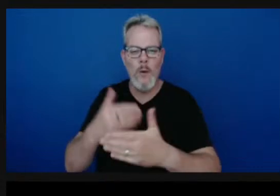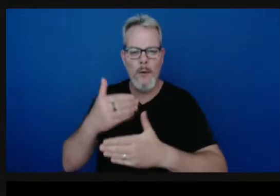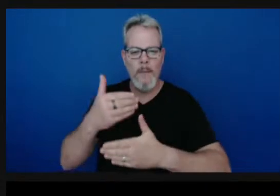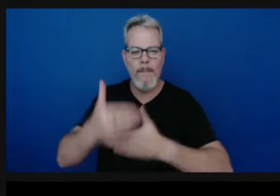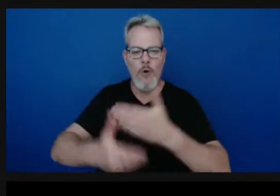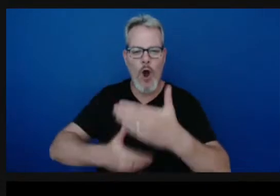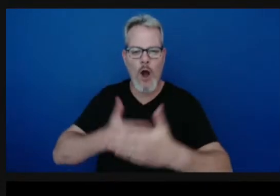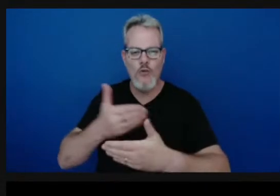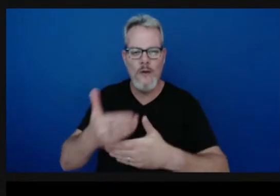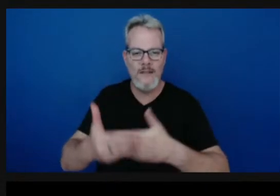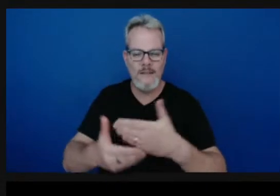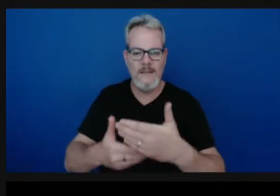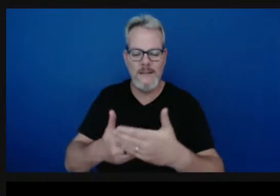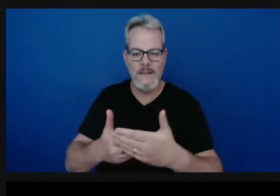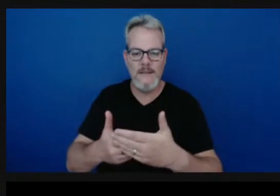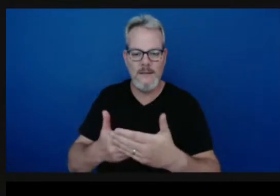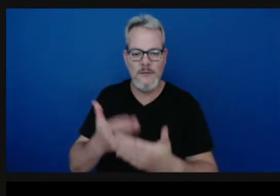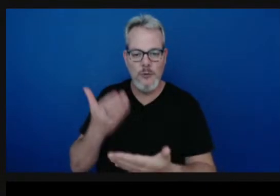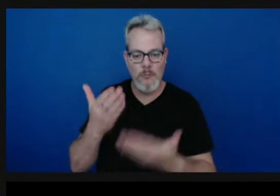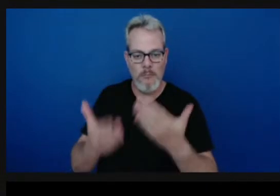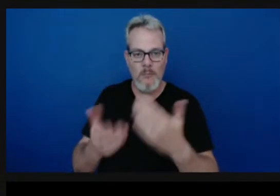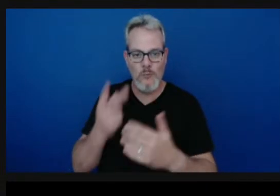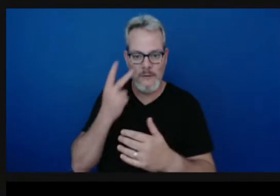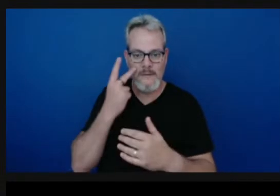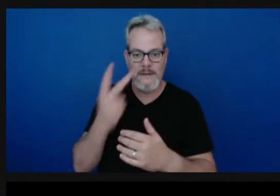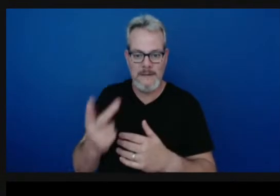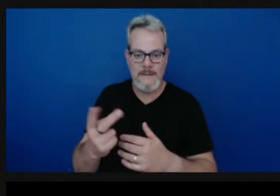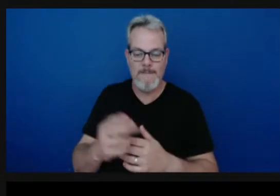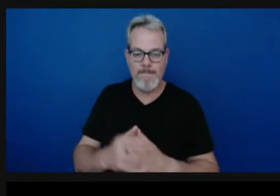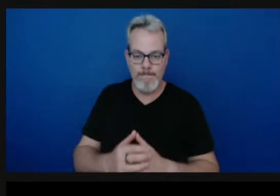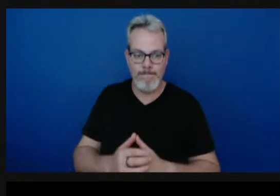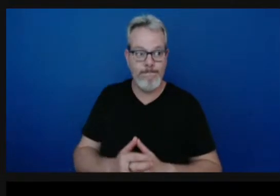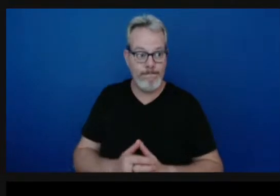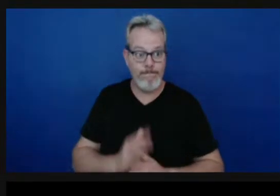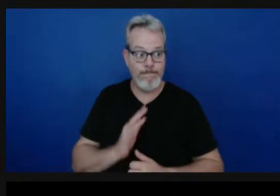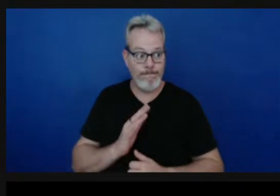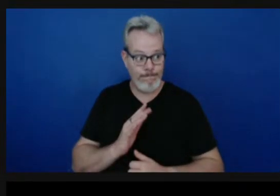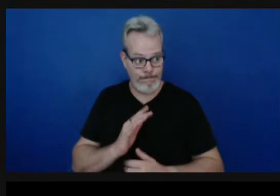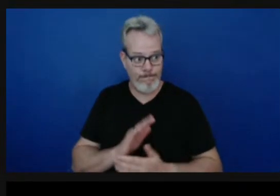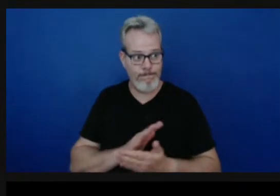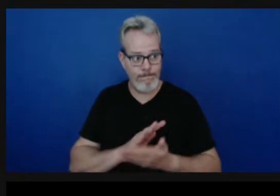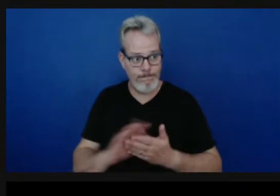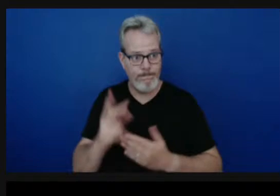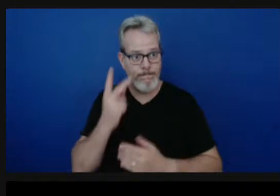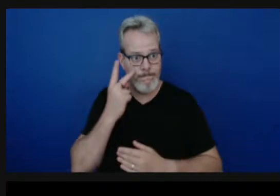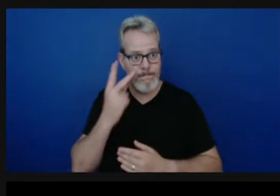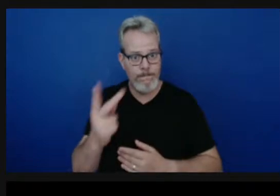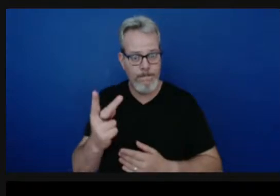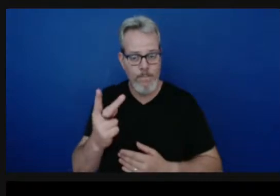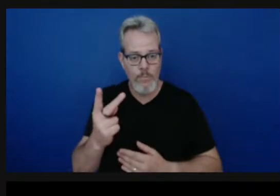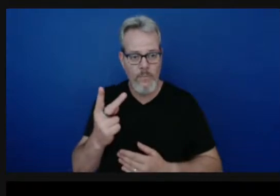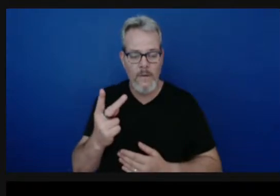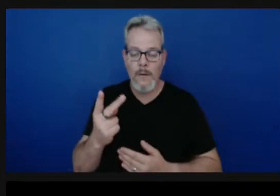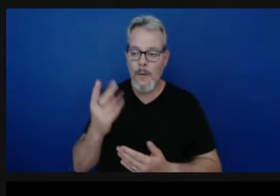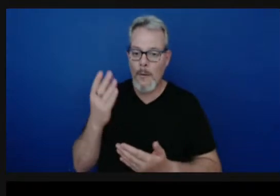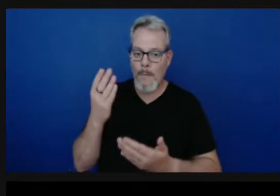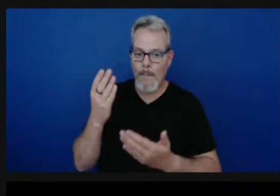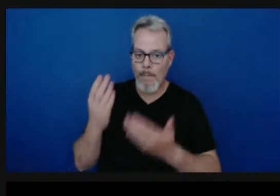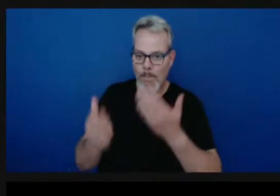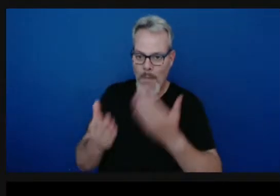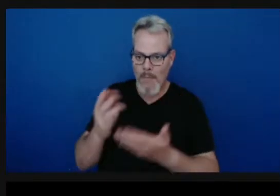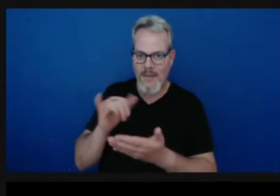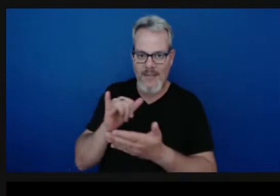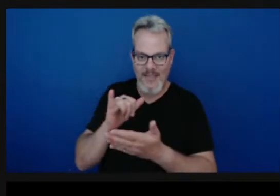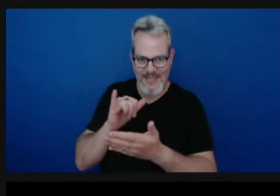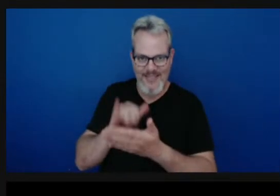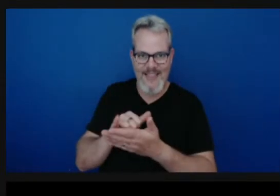made. So we'll be looking forward to that. Yeah, we'll see if we can find those and perhaps share them as well. That will be made on